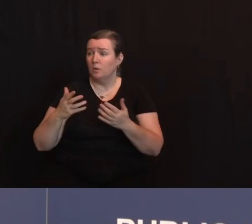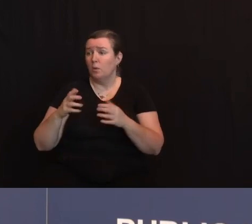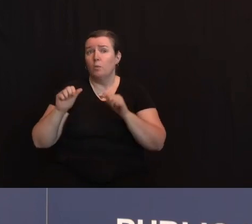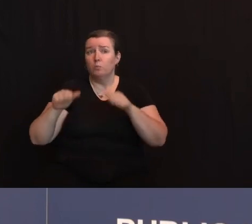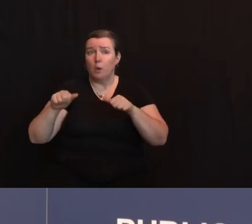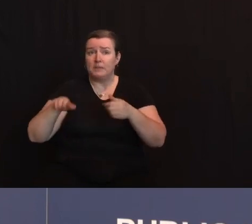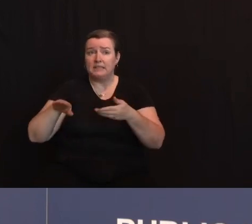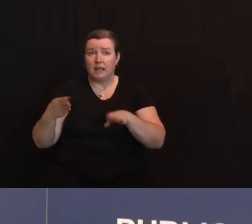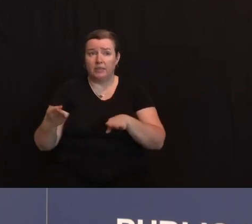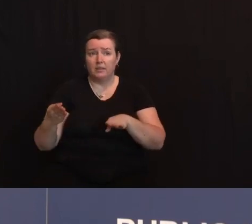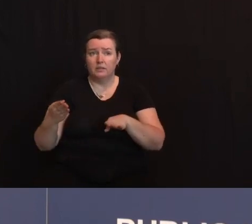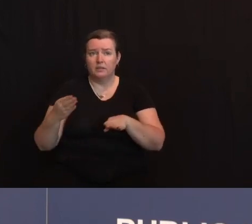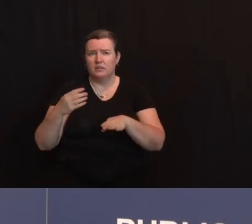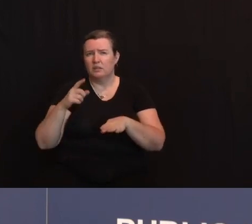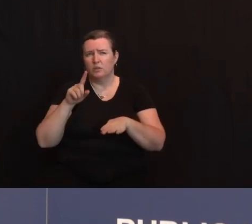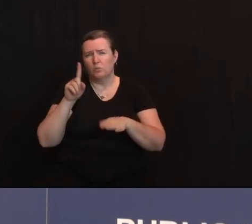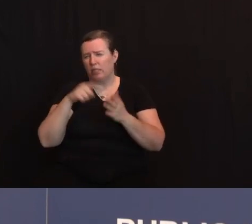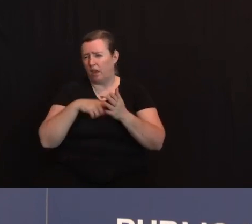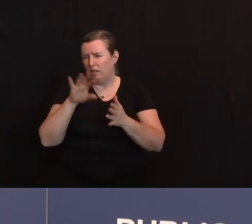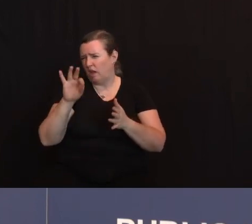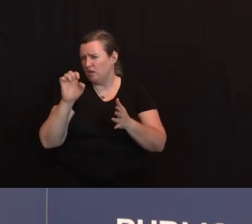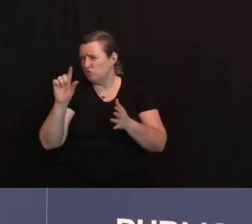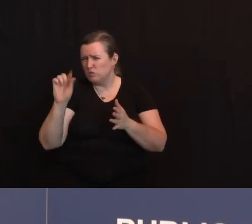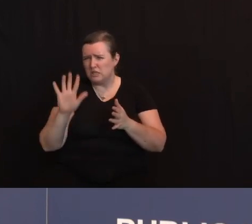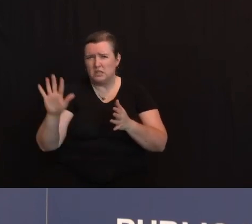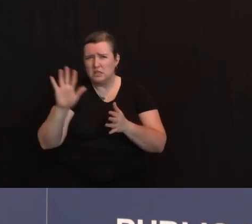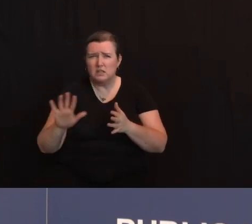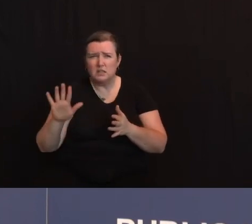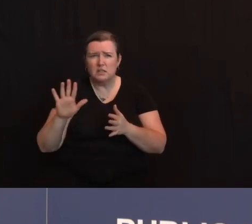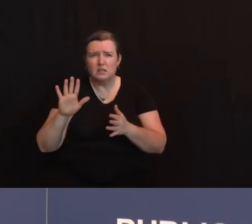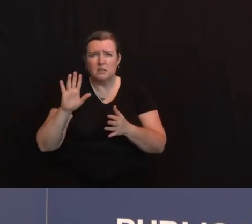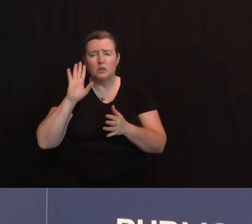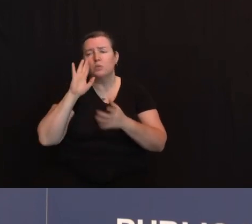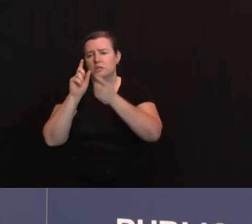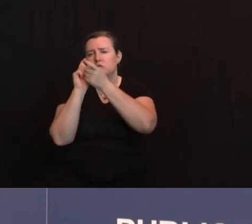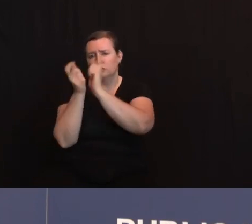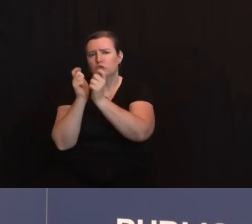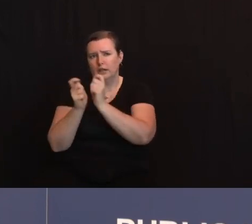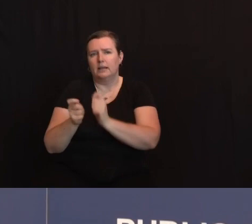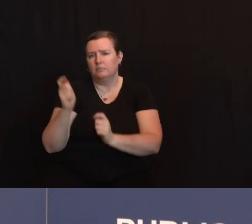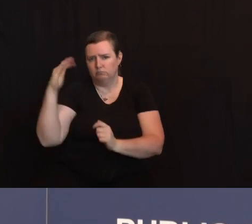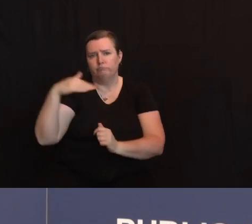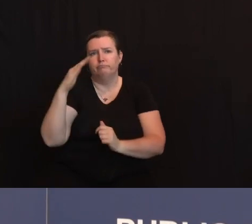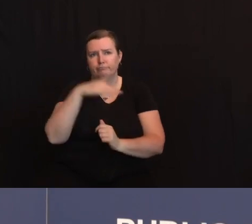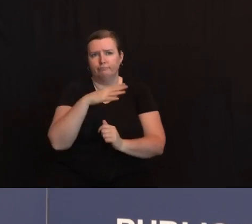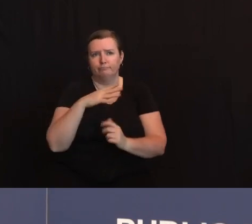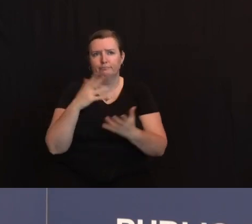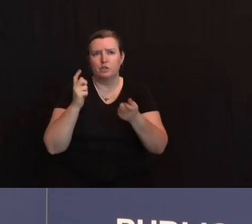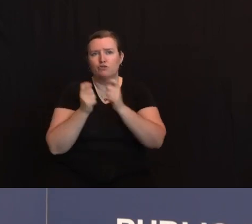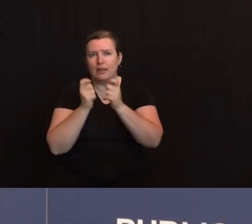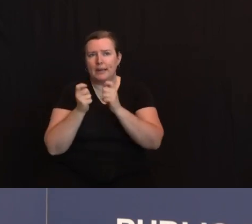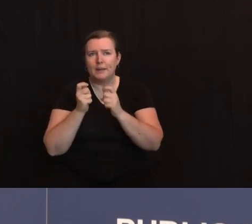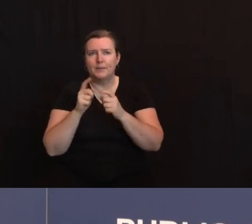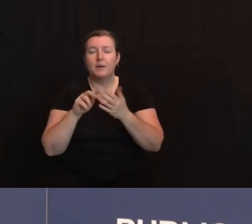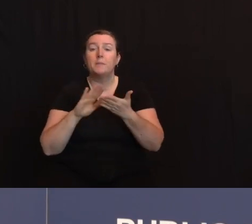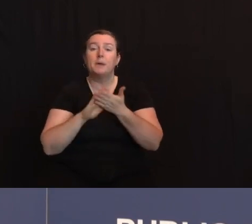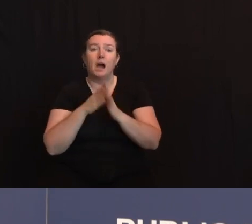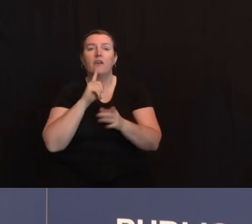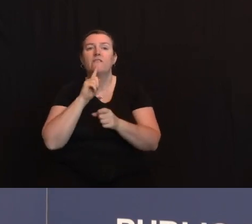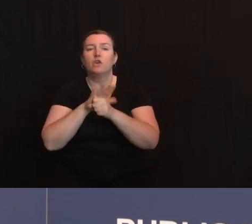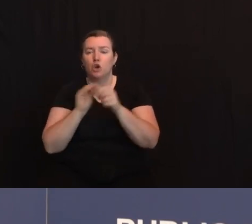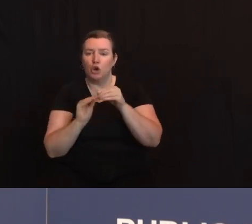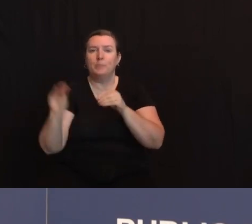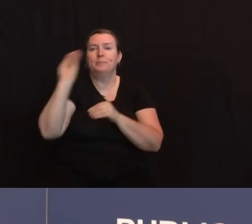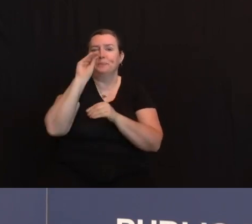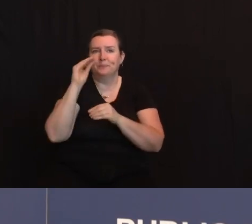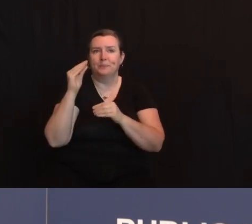reasons we only report them once a week, and they change for a number of reasons. Probably the most common reason they change is they become confirmed deaths. So if somebody died and we